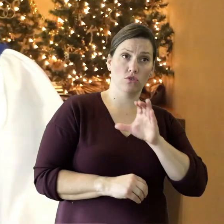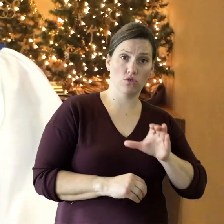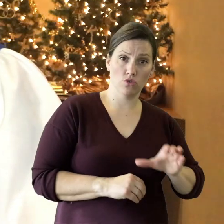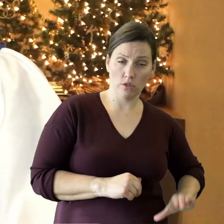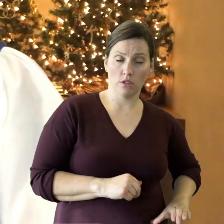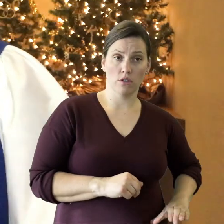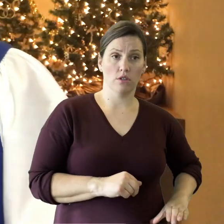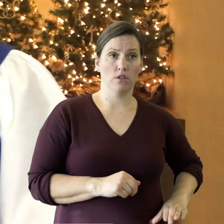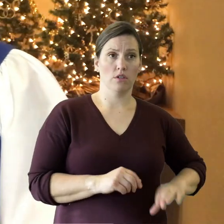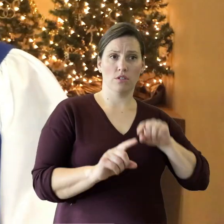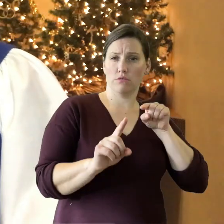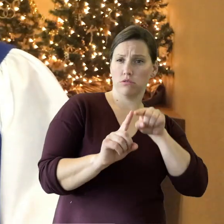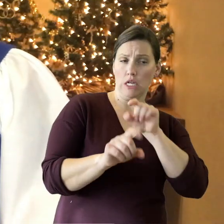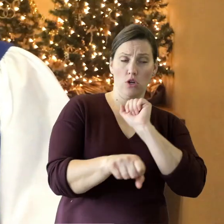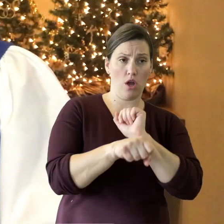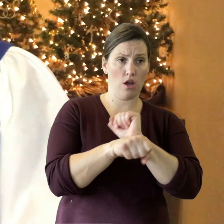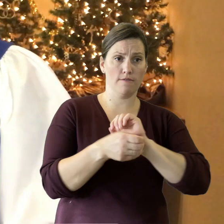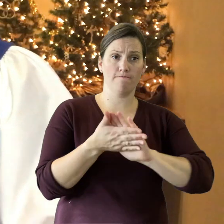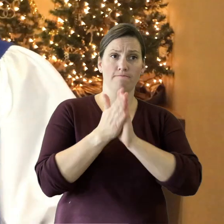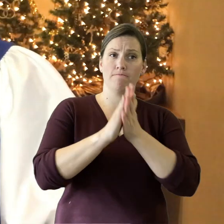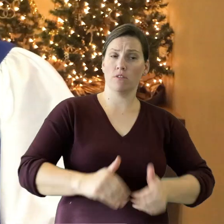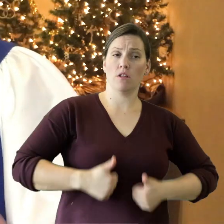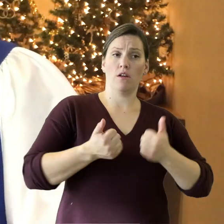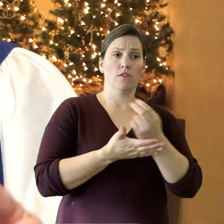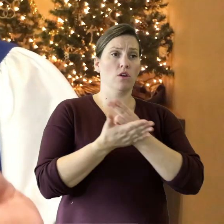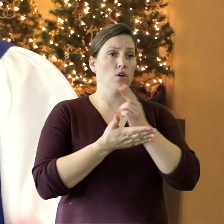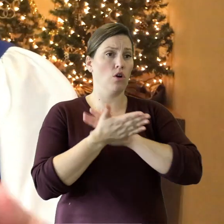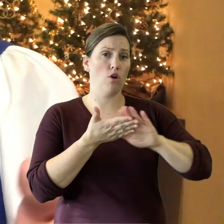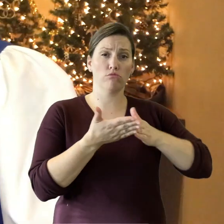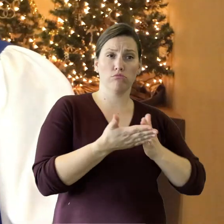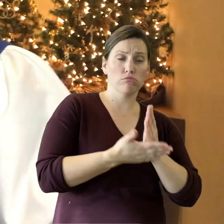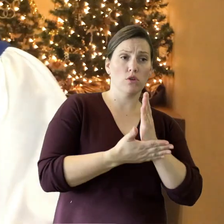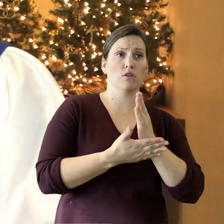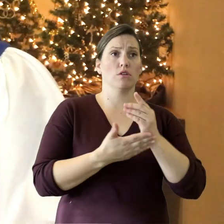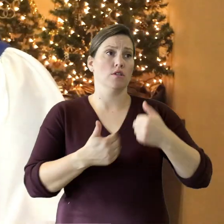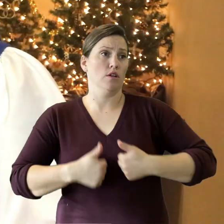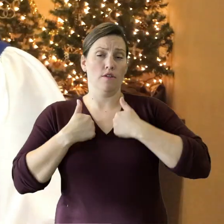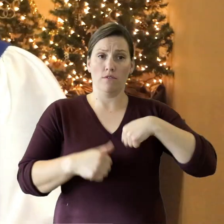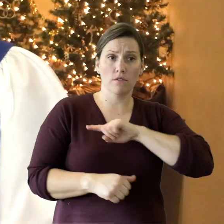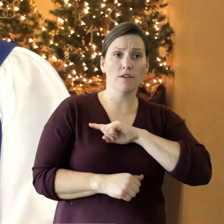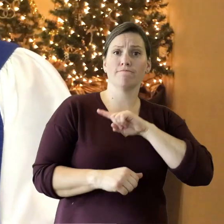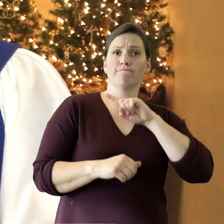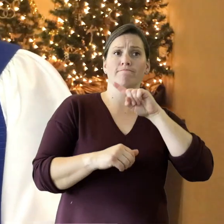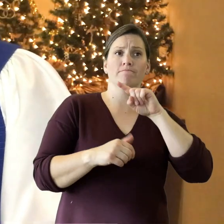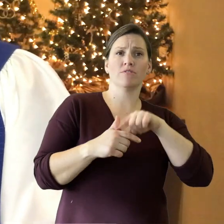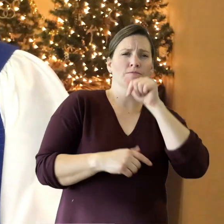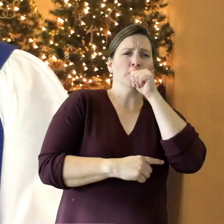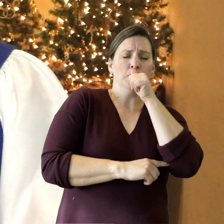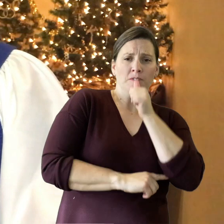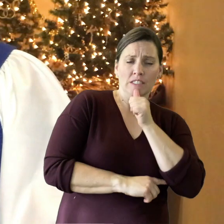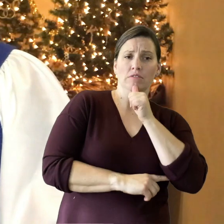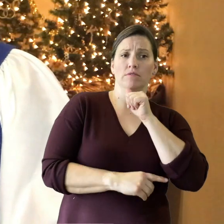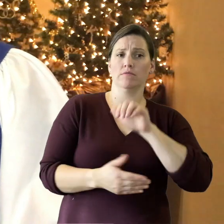Christ, his work will be to live a holy and righteous life for us, and then to suffer